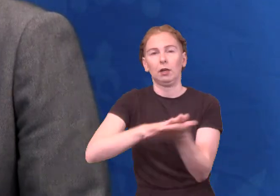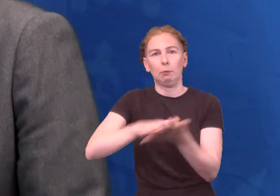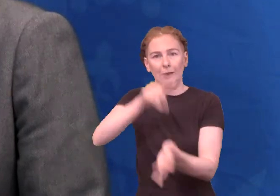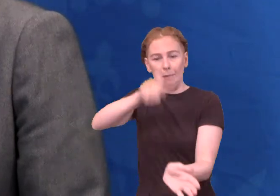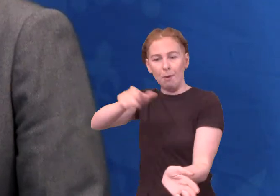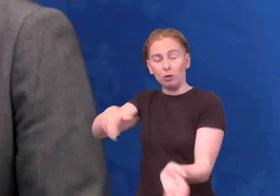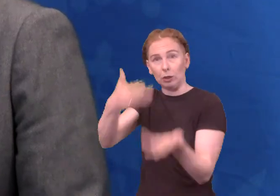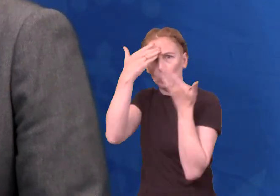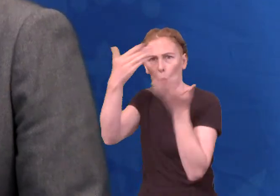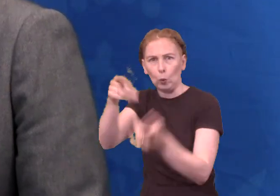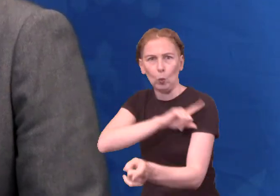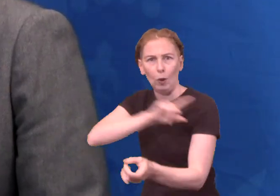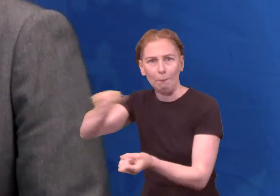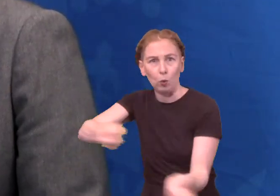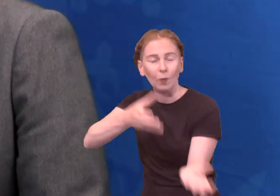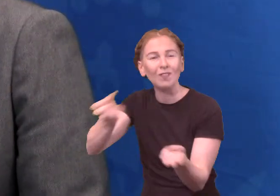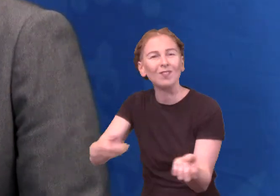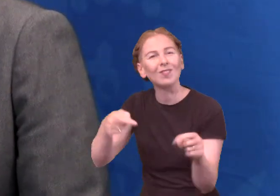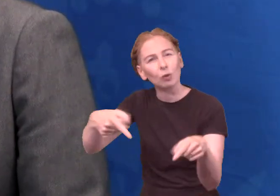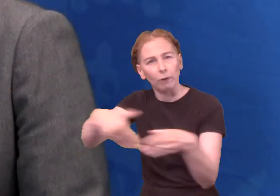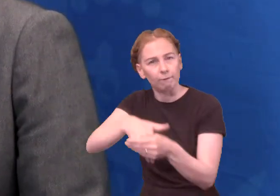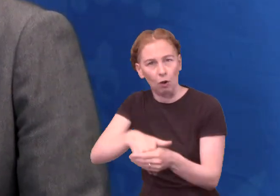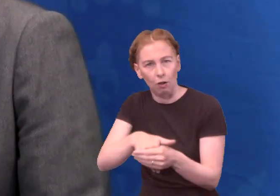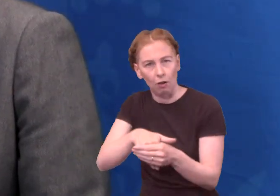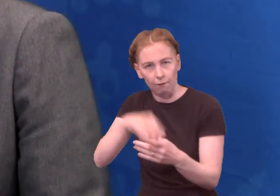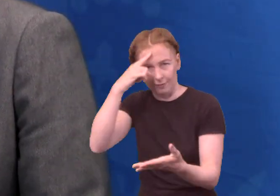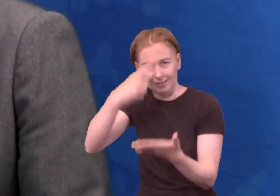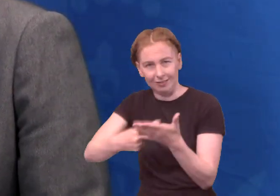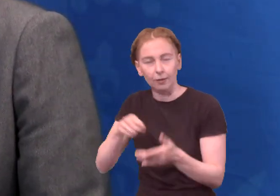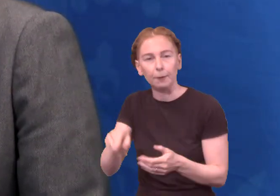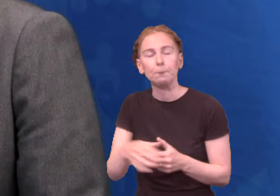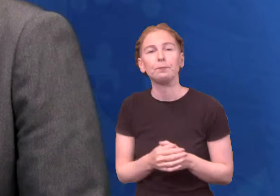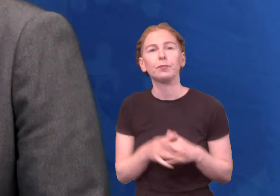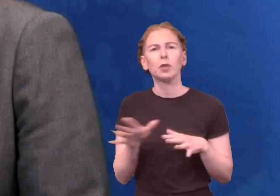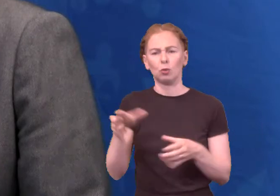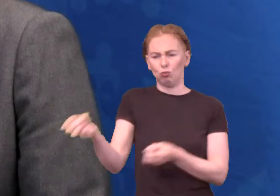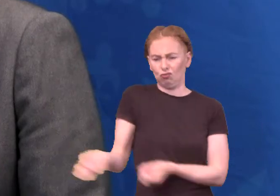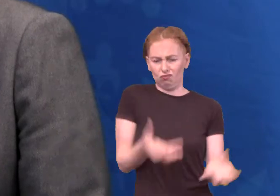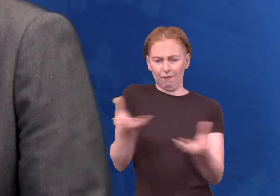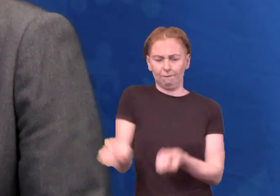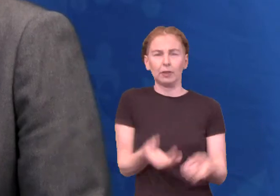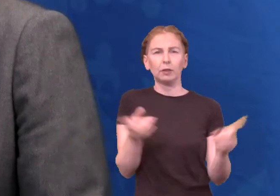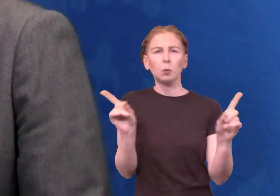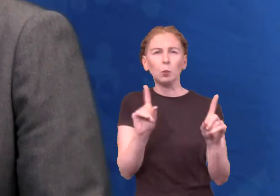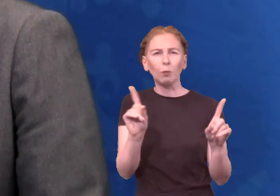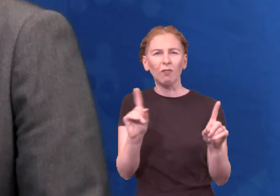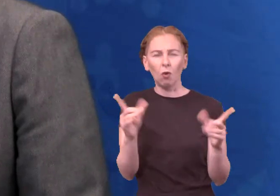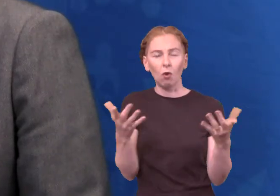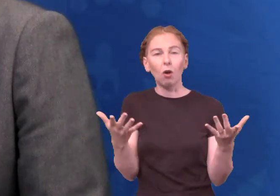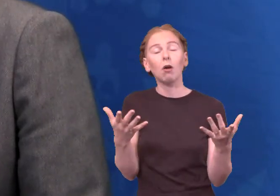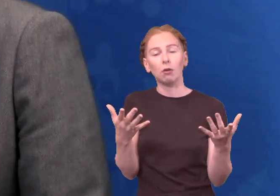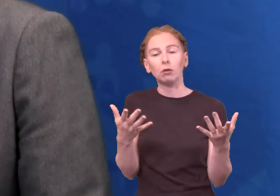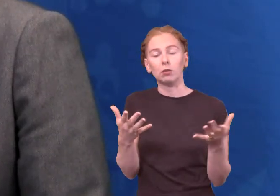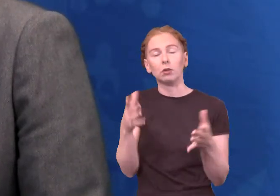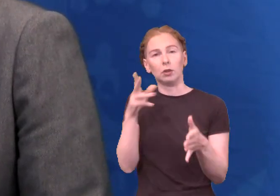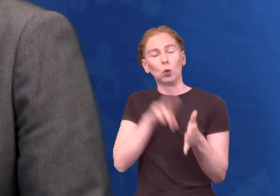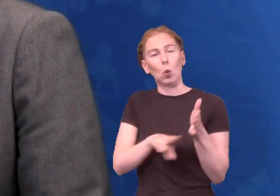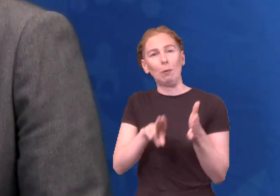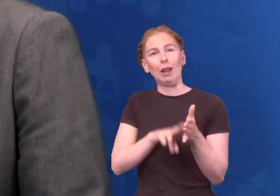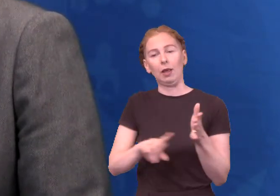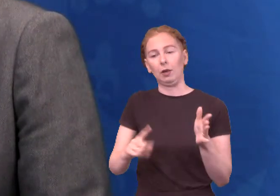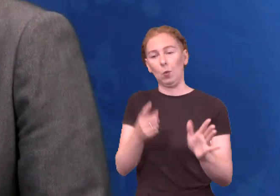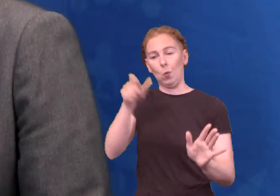get asked, it's for the purposes of exploitation, and that usually is financial. There's also actually